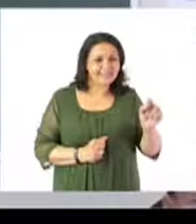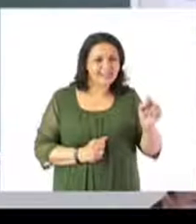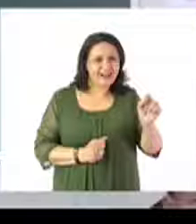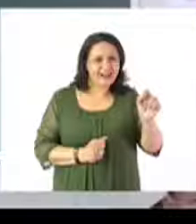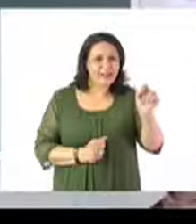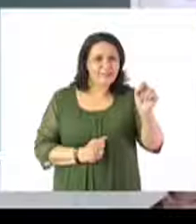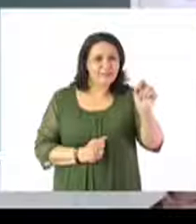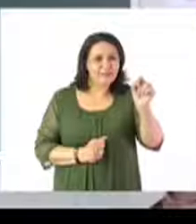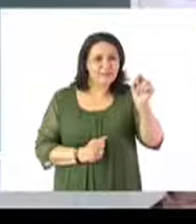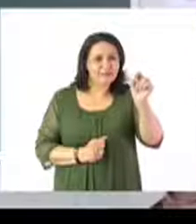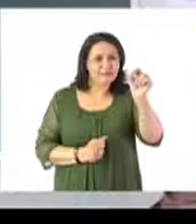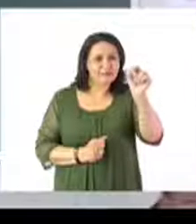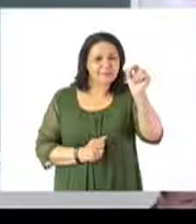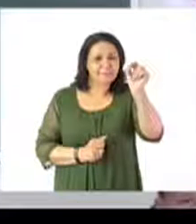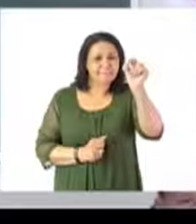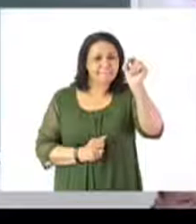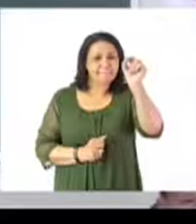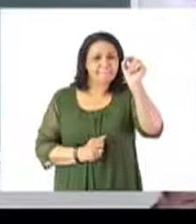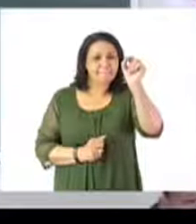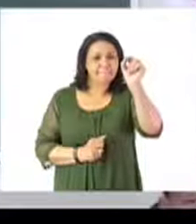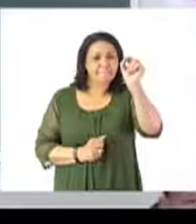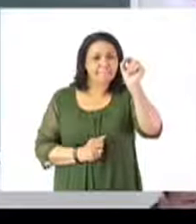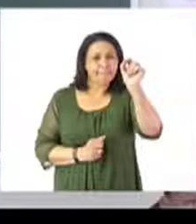and up the arm.